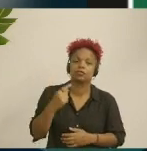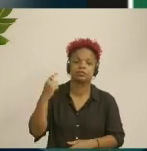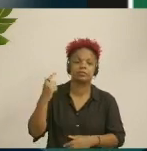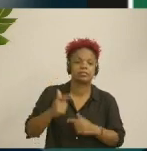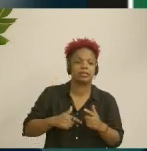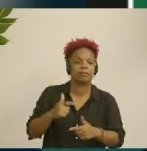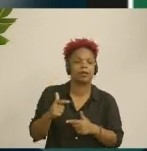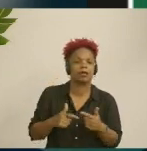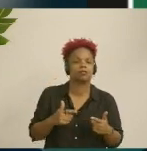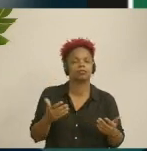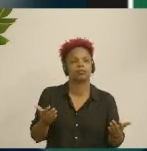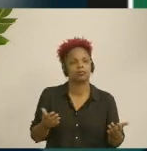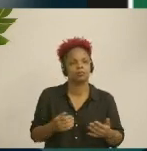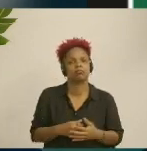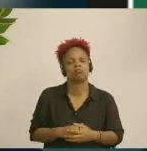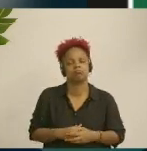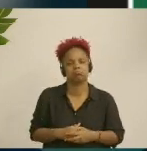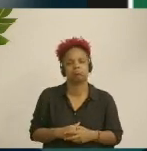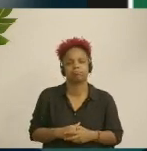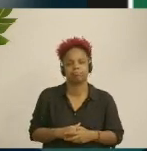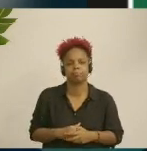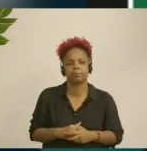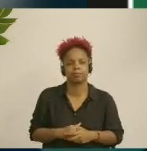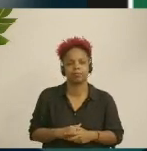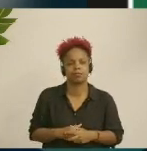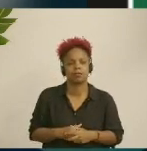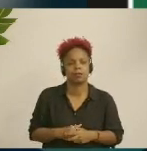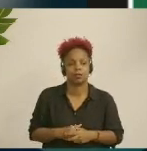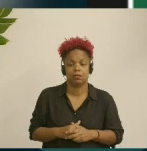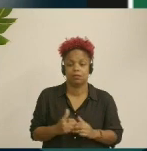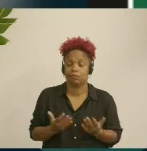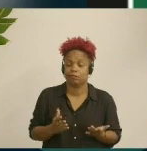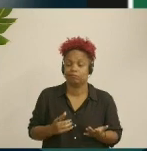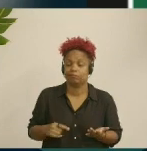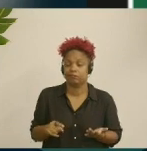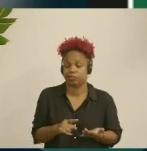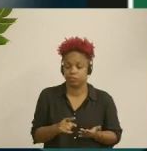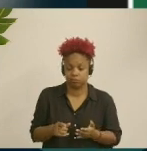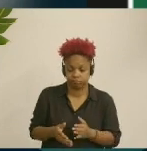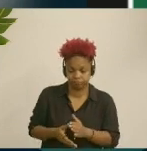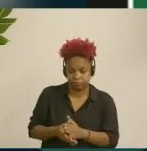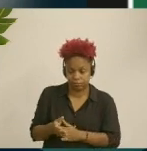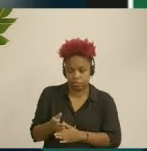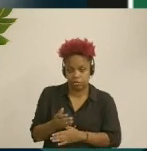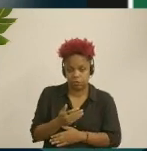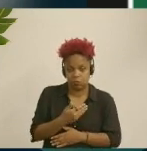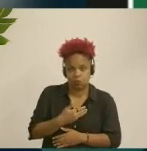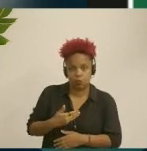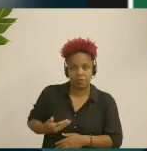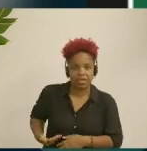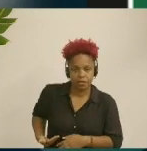where we actually advise partner governments in low and middle income countries, not